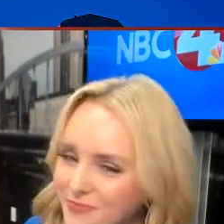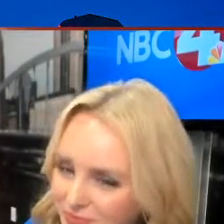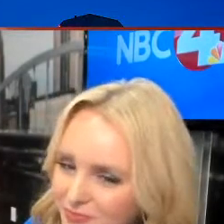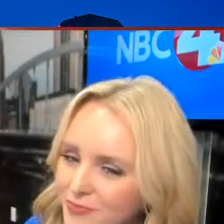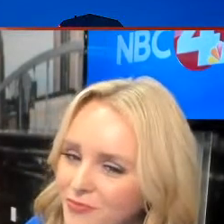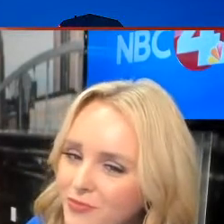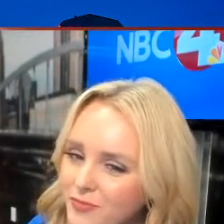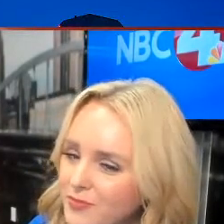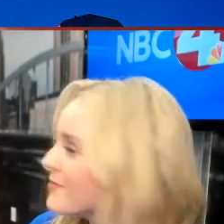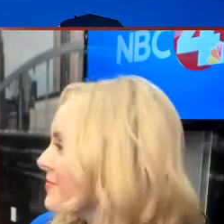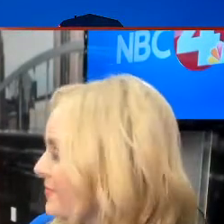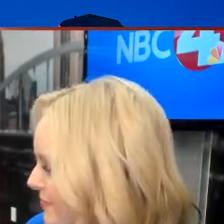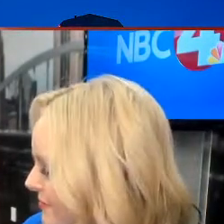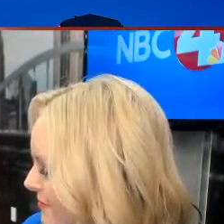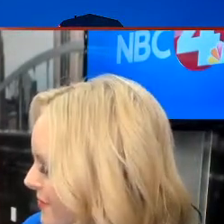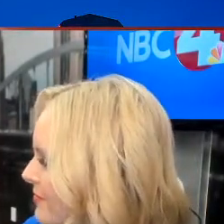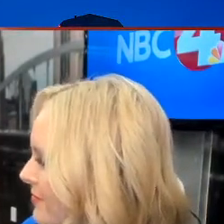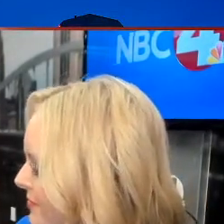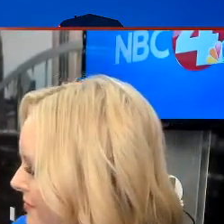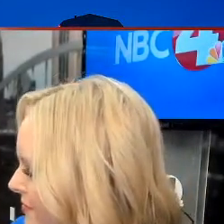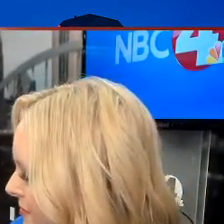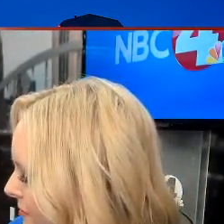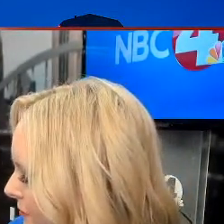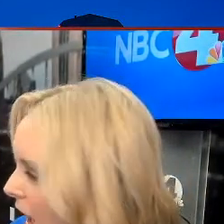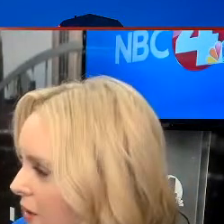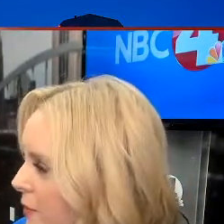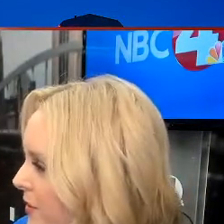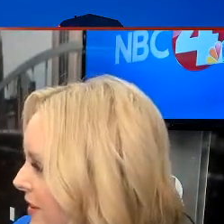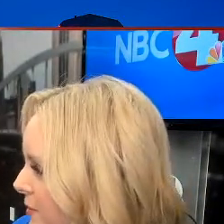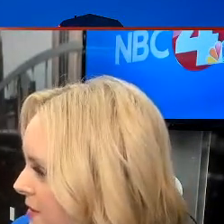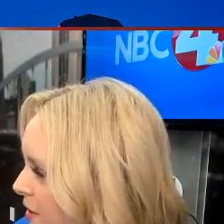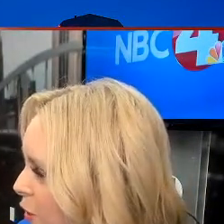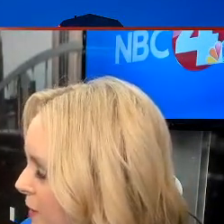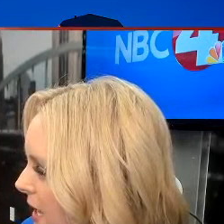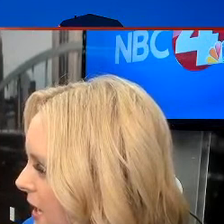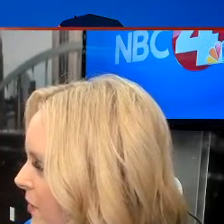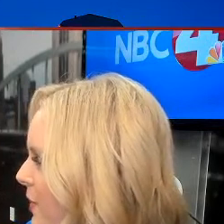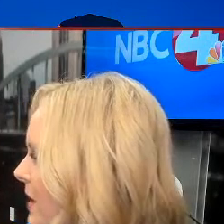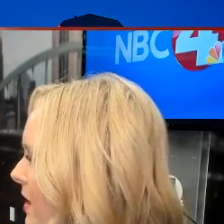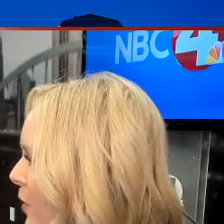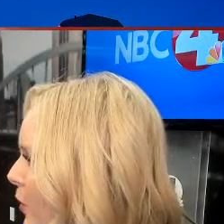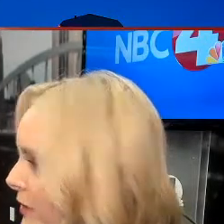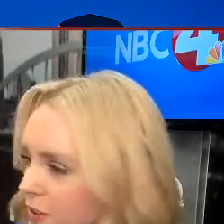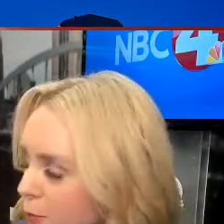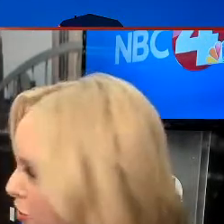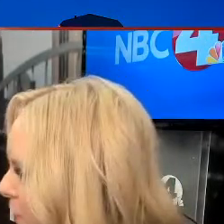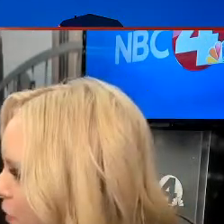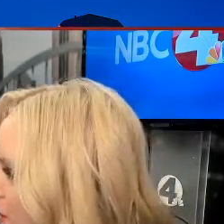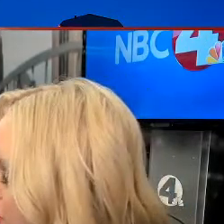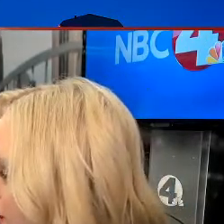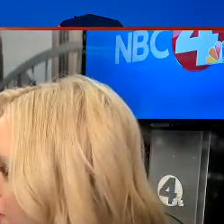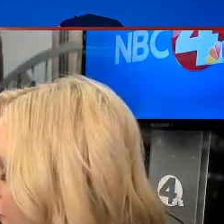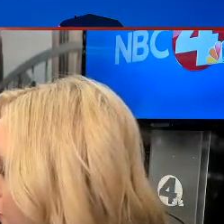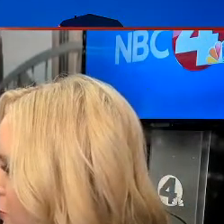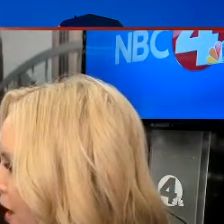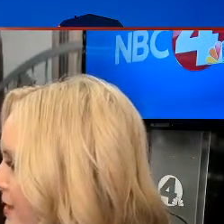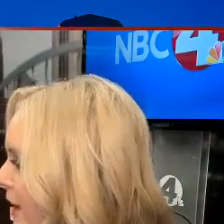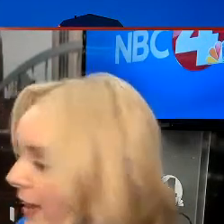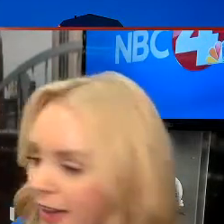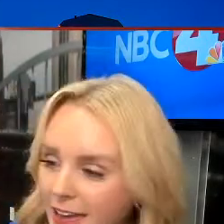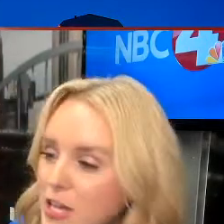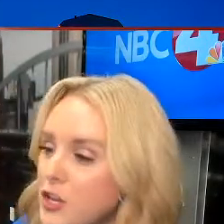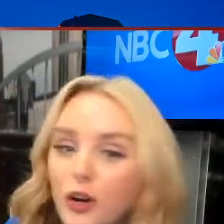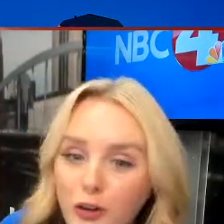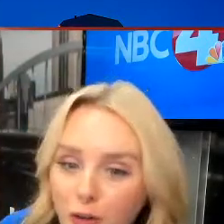during a pandemic, but obviously it seems like it's more important now than ever. I remember 6 months ago at the beginning of the pandemic, we were still pushing for people to get their flu